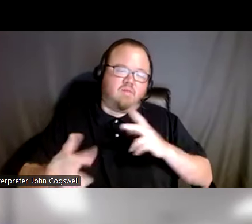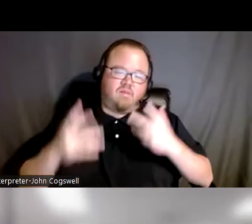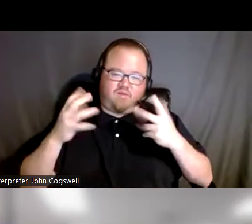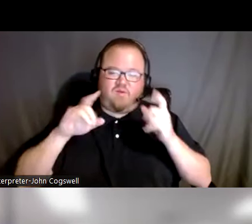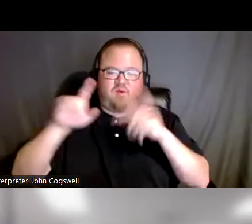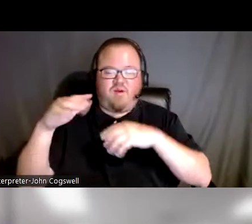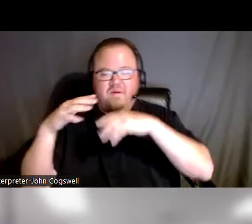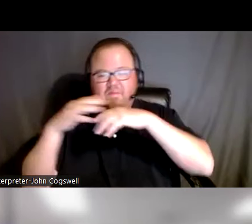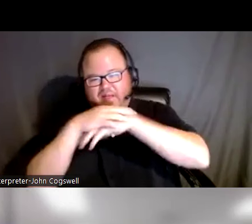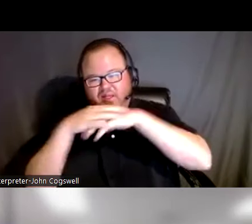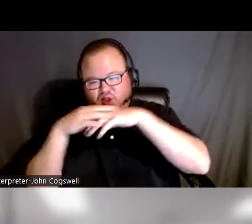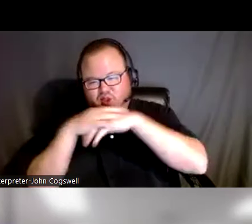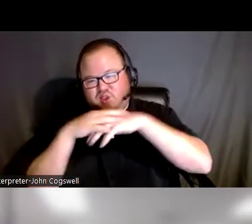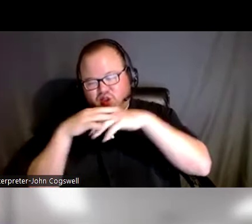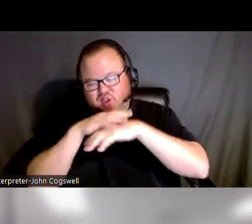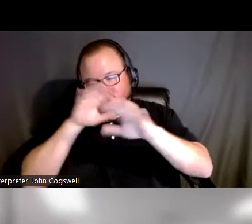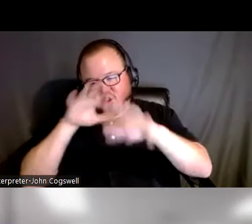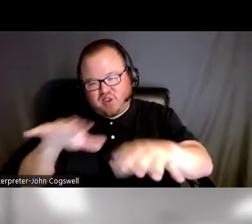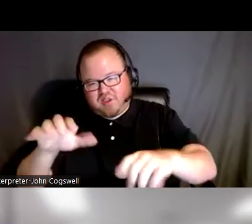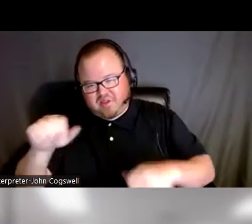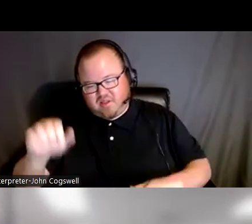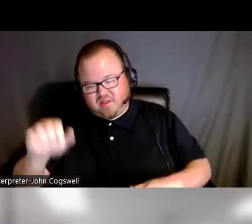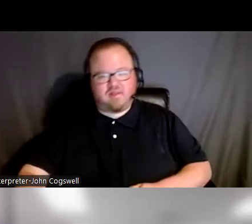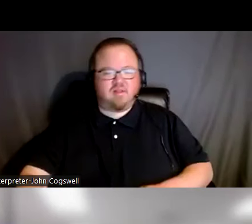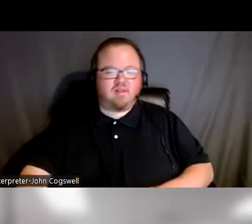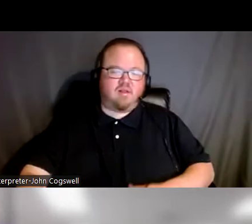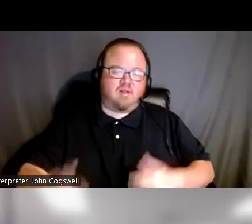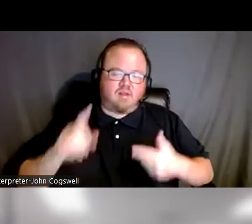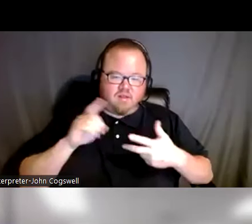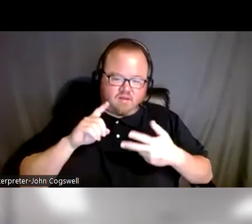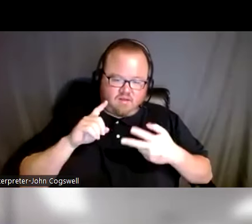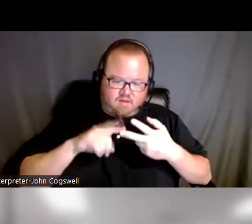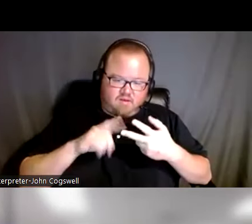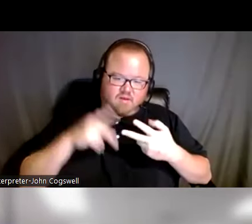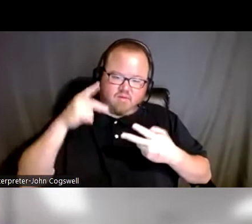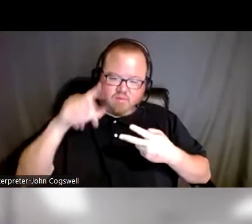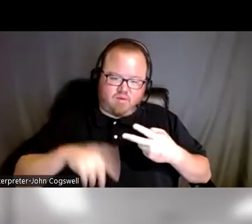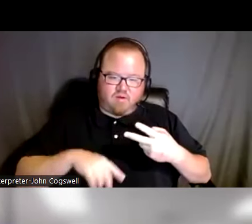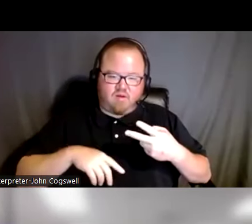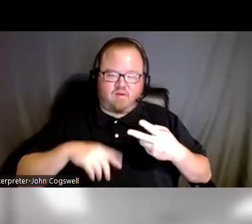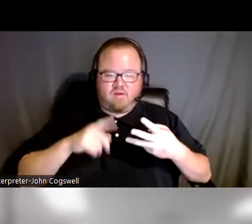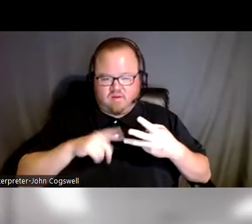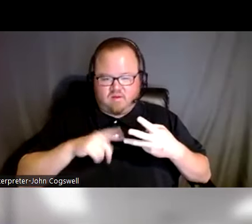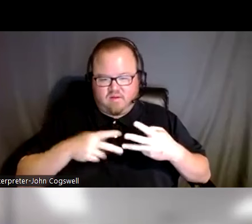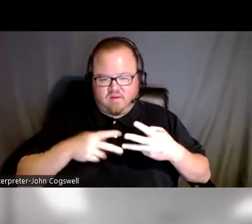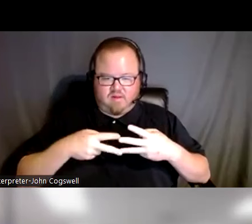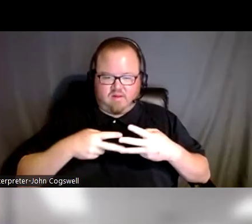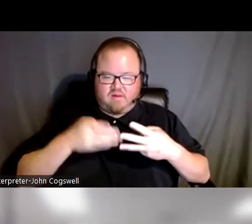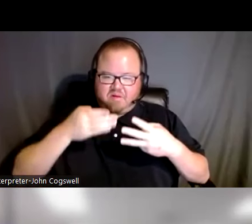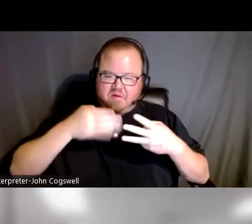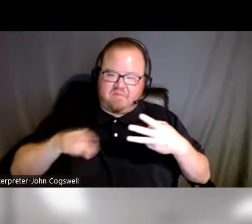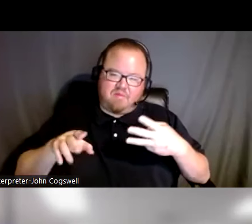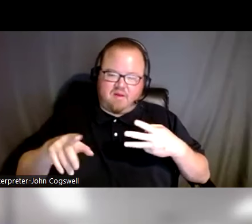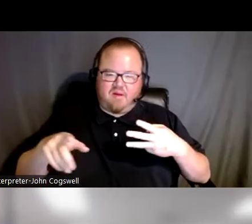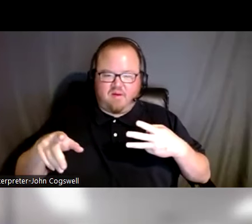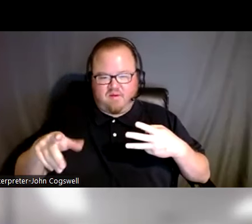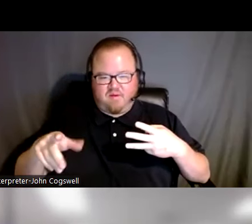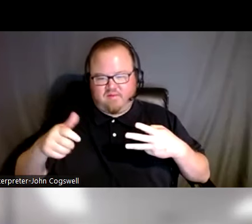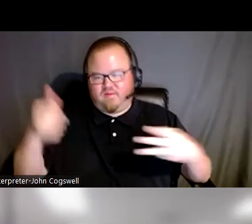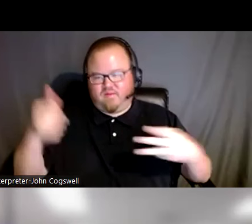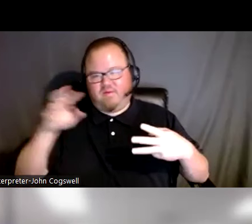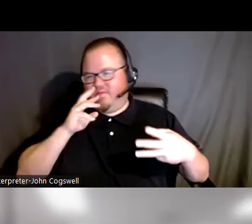beach. I like the beach. Followed by pool, and also an equal split between pool and keep me away from the water. I want to stay